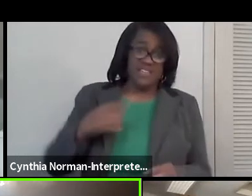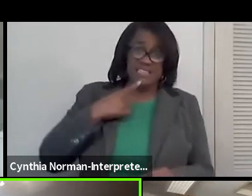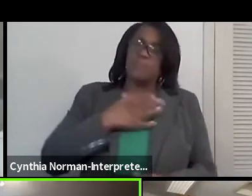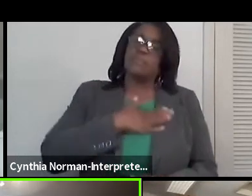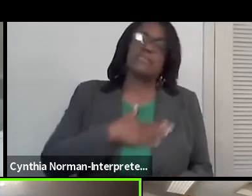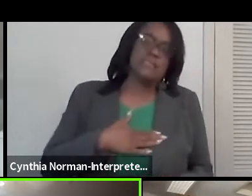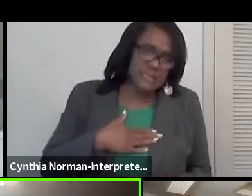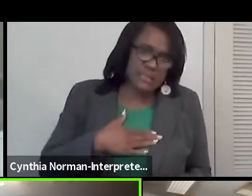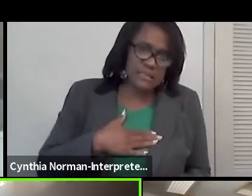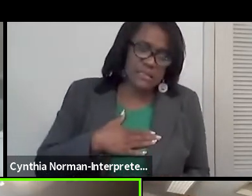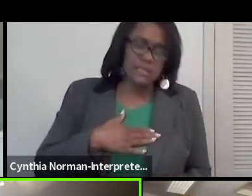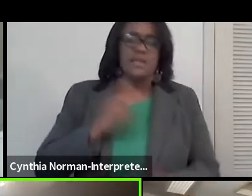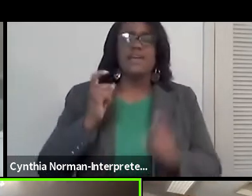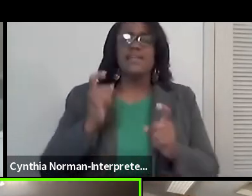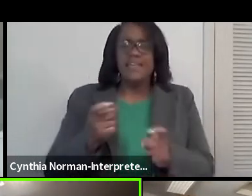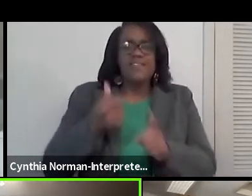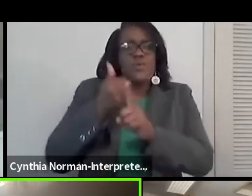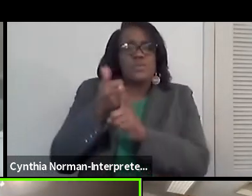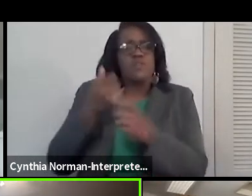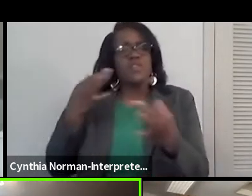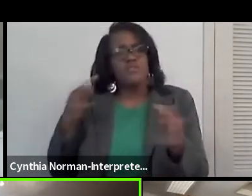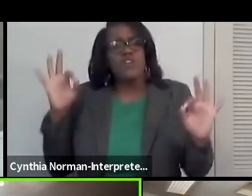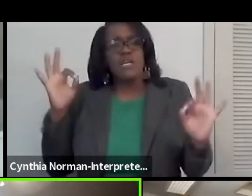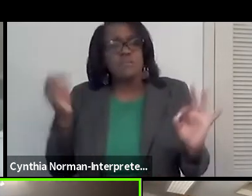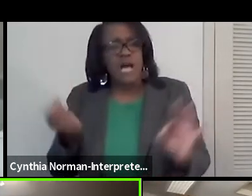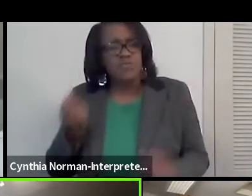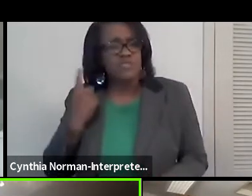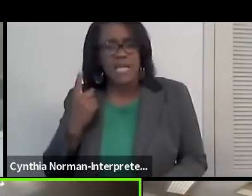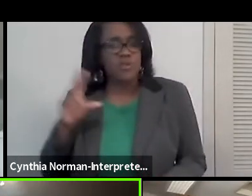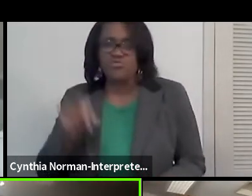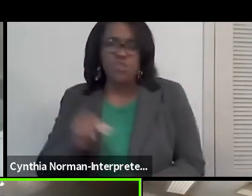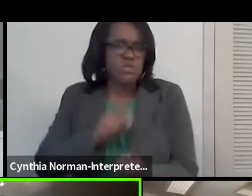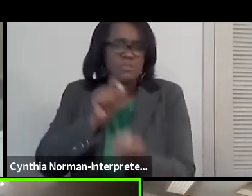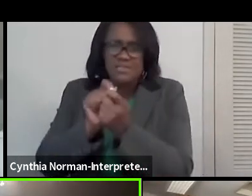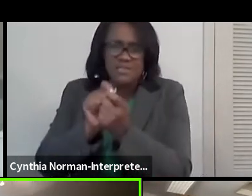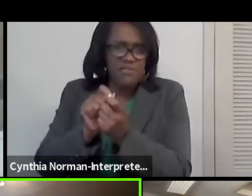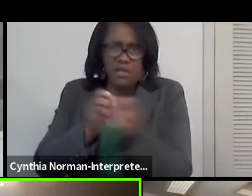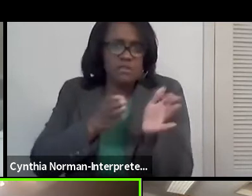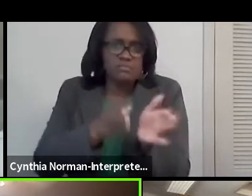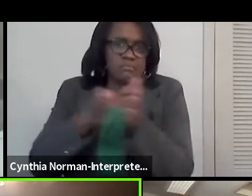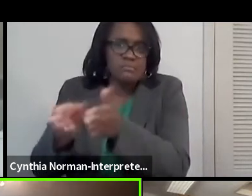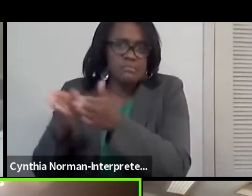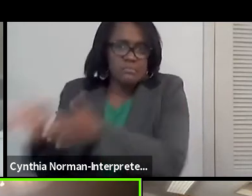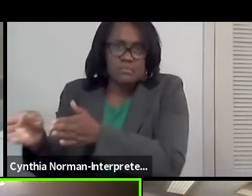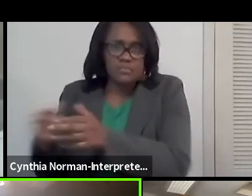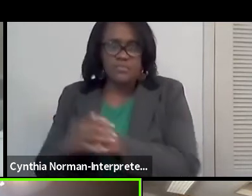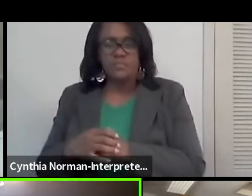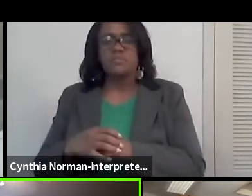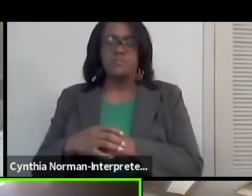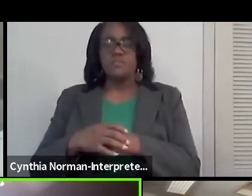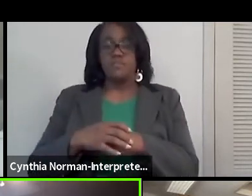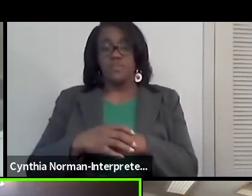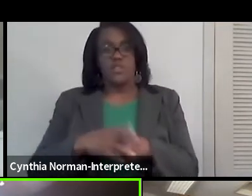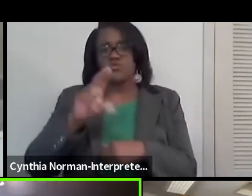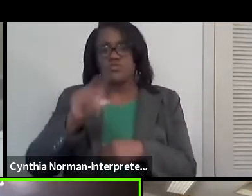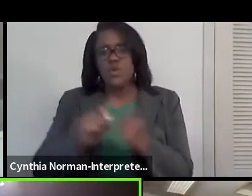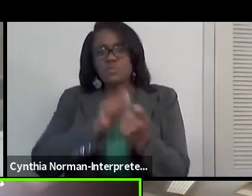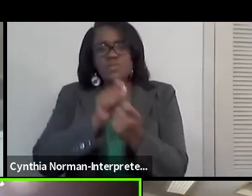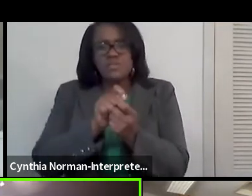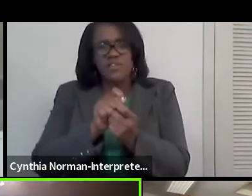you know, give yourself the freedom of understanding there is no specific route to go, and that there are no